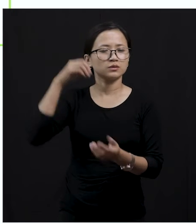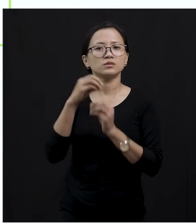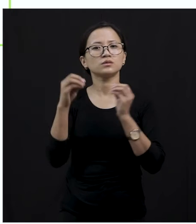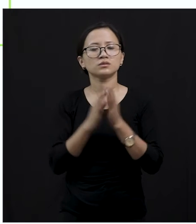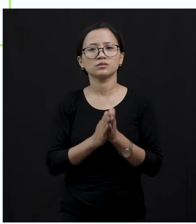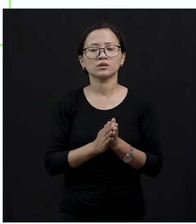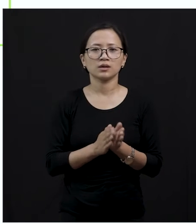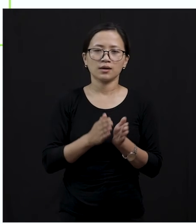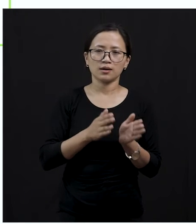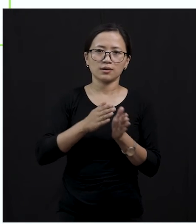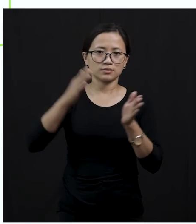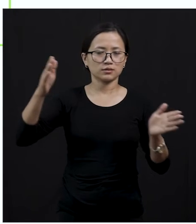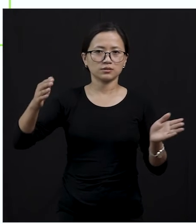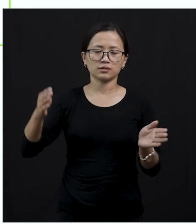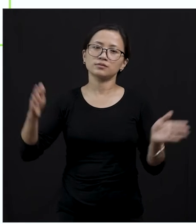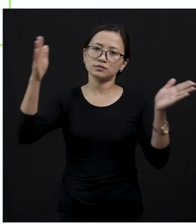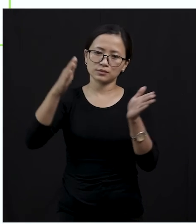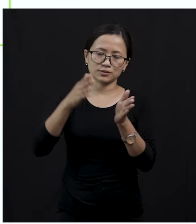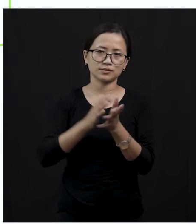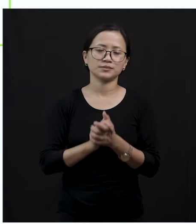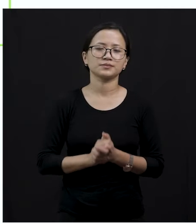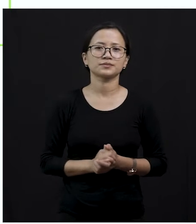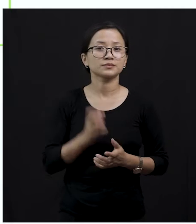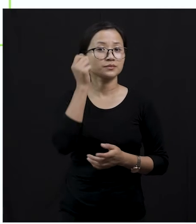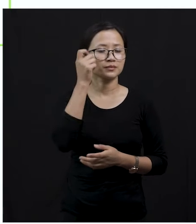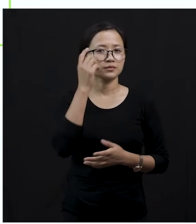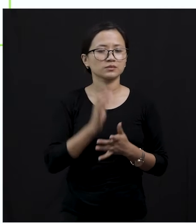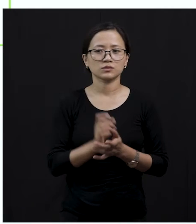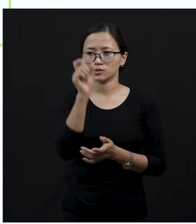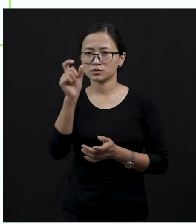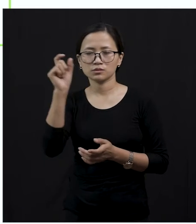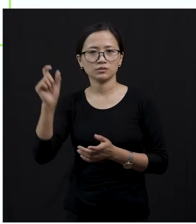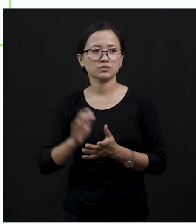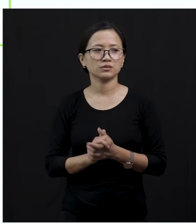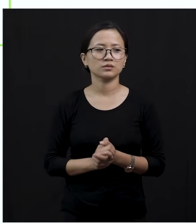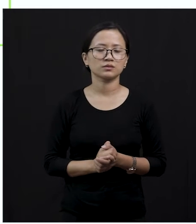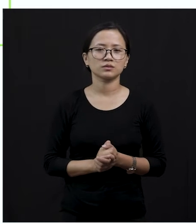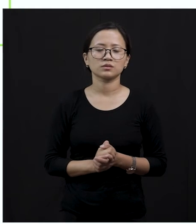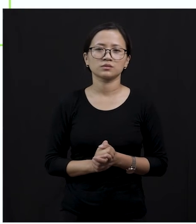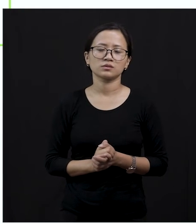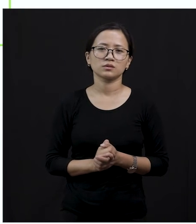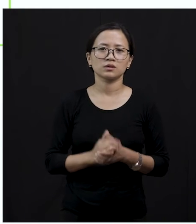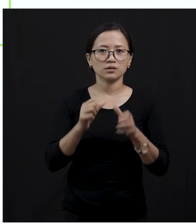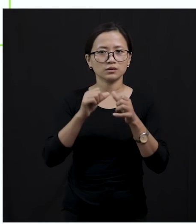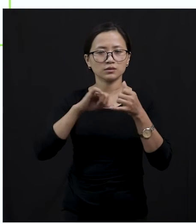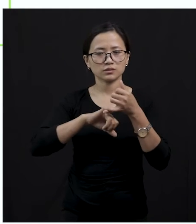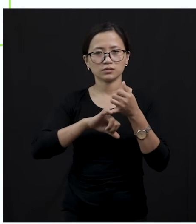about ascending and descending. Now, to understand the word ascending, the meaning of the word